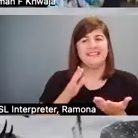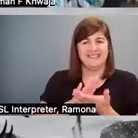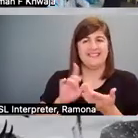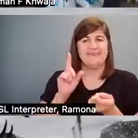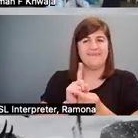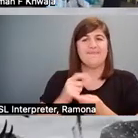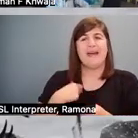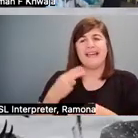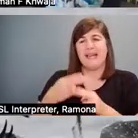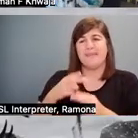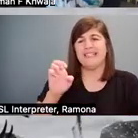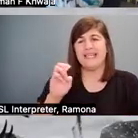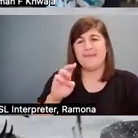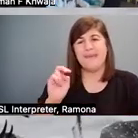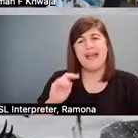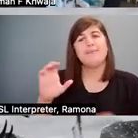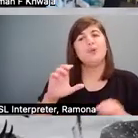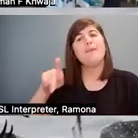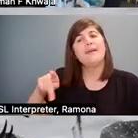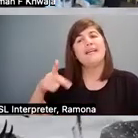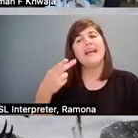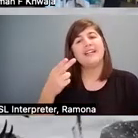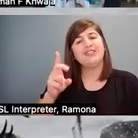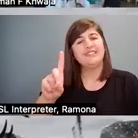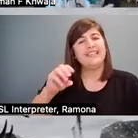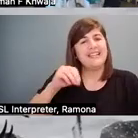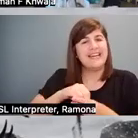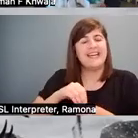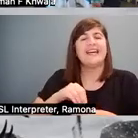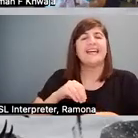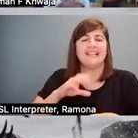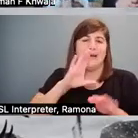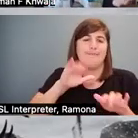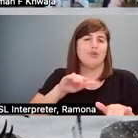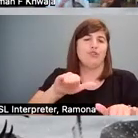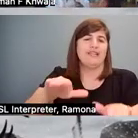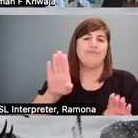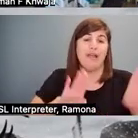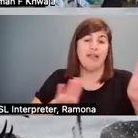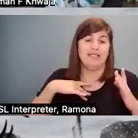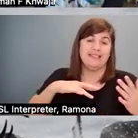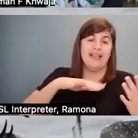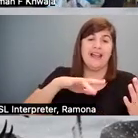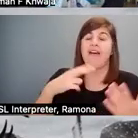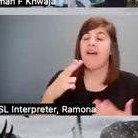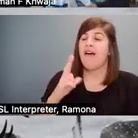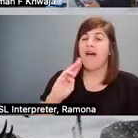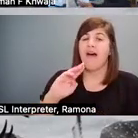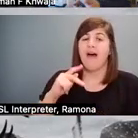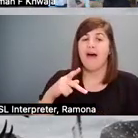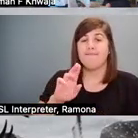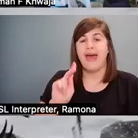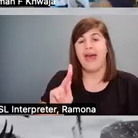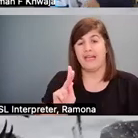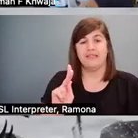is Eman. I am doing my PhD in marine biology, and I study humpback whales and other whales that are off of Massachusetts.